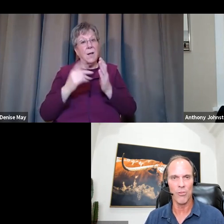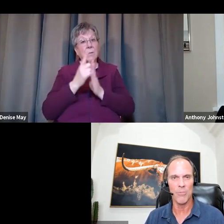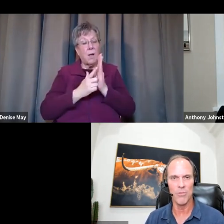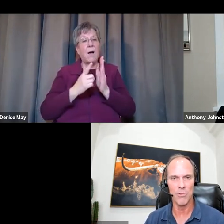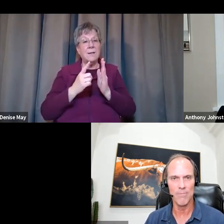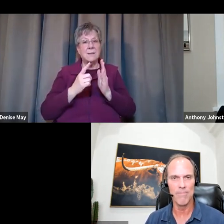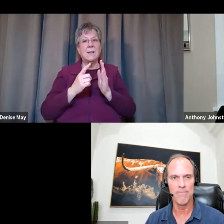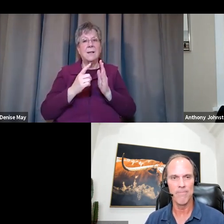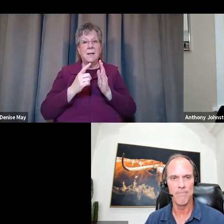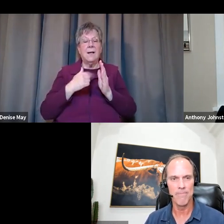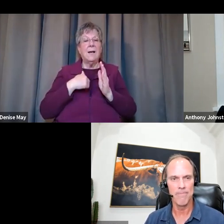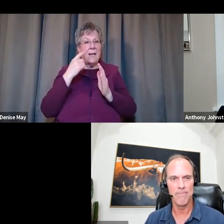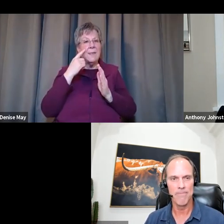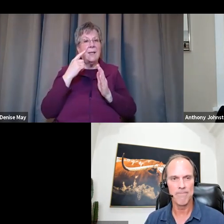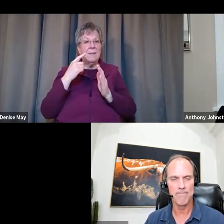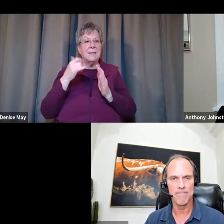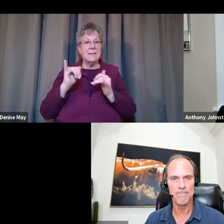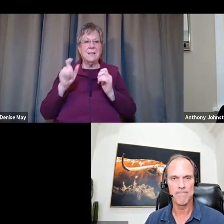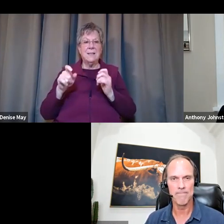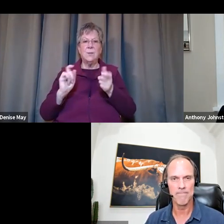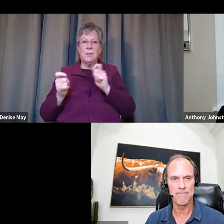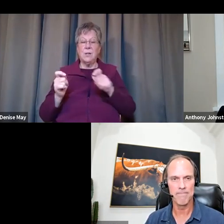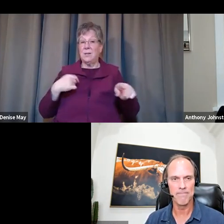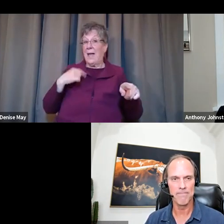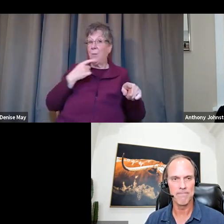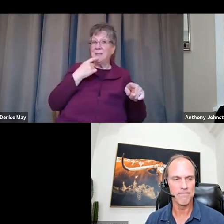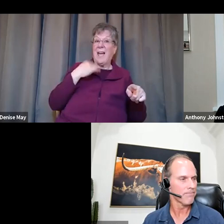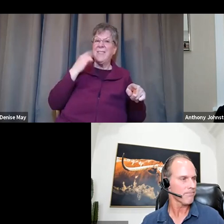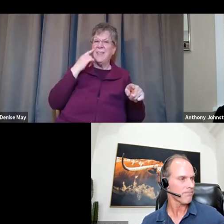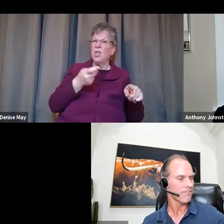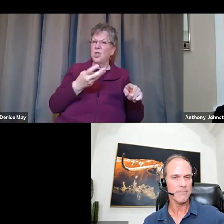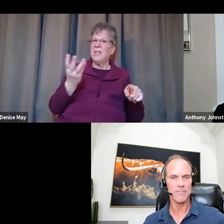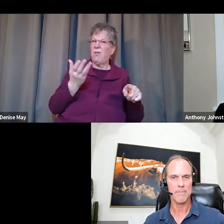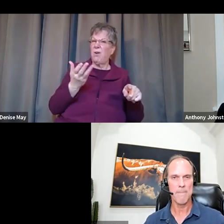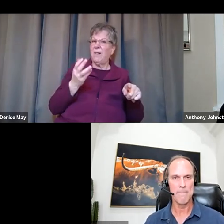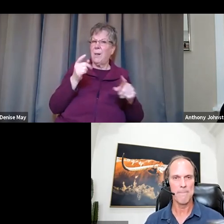would be very receptive to. Yeah, I would just add in, I think that there's several things in there.